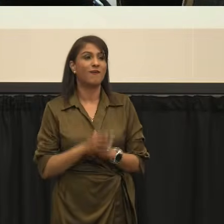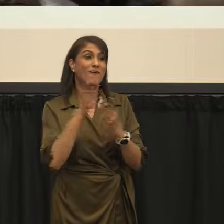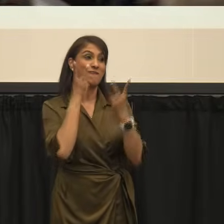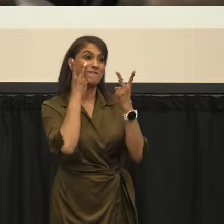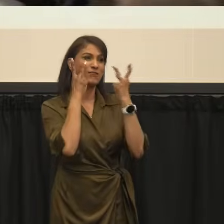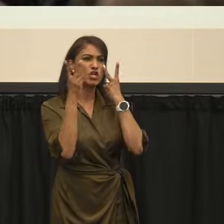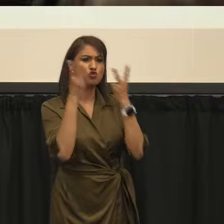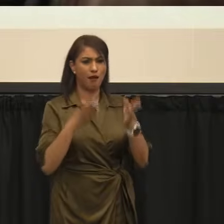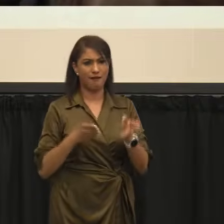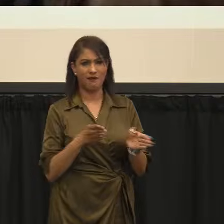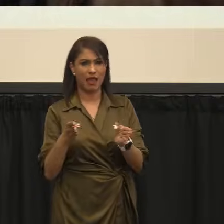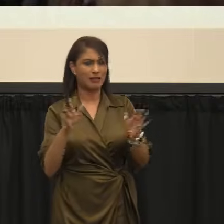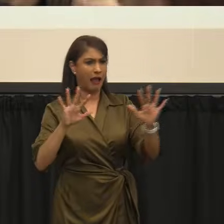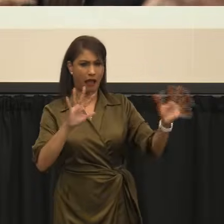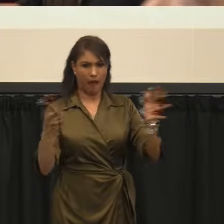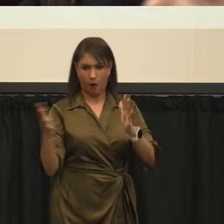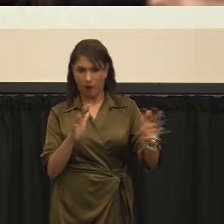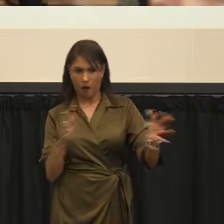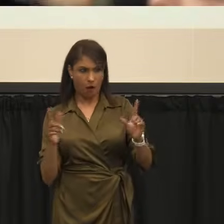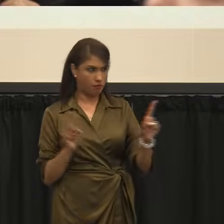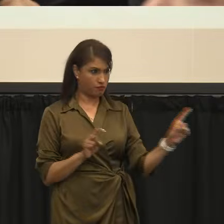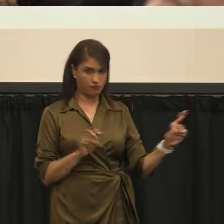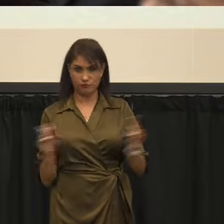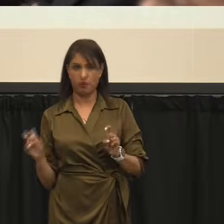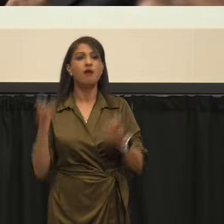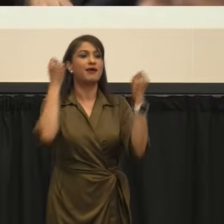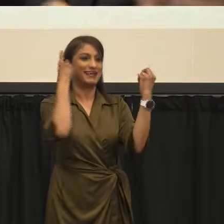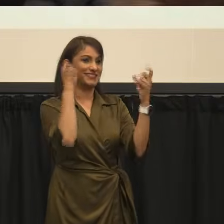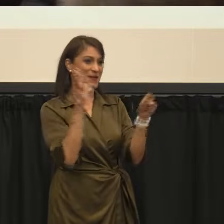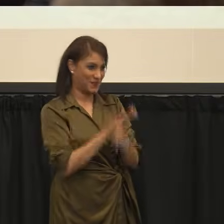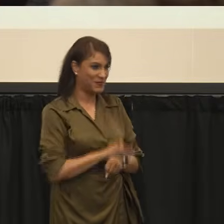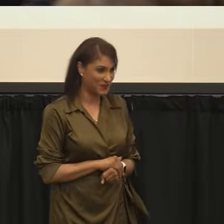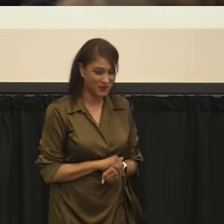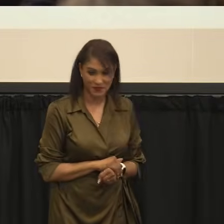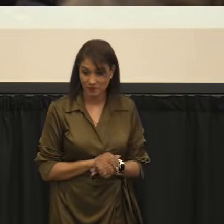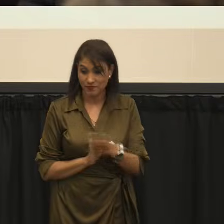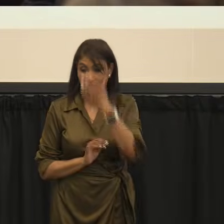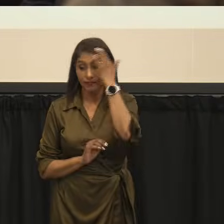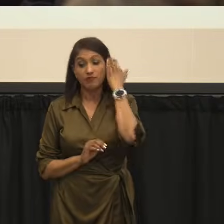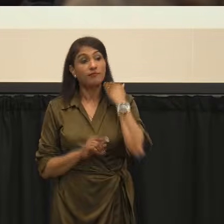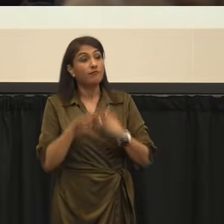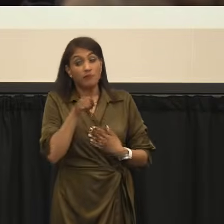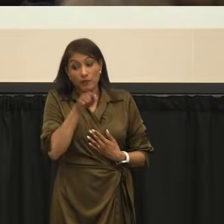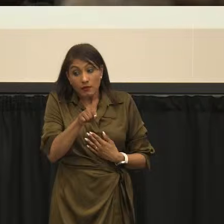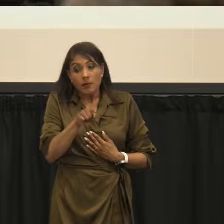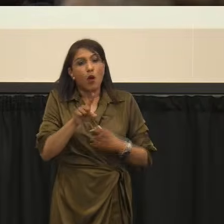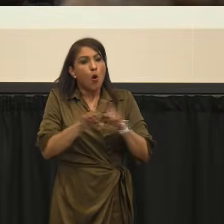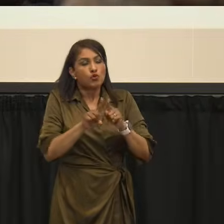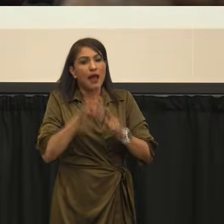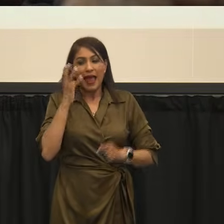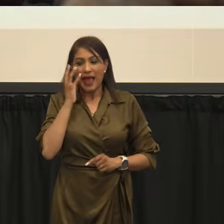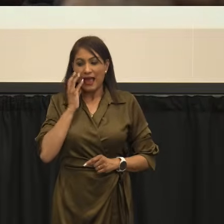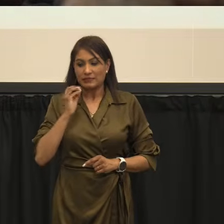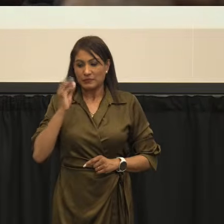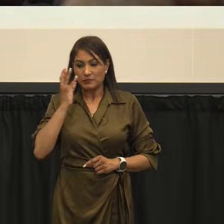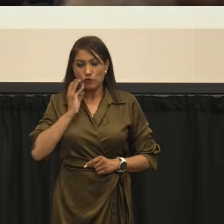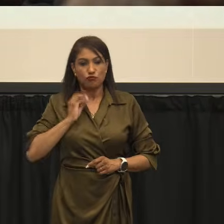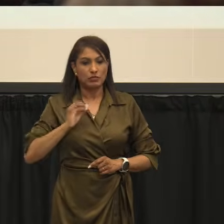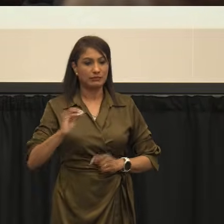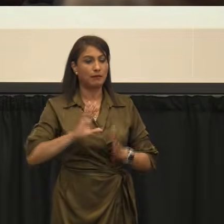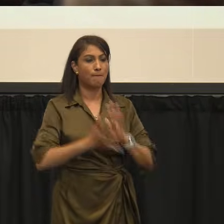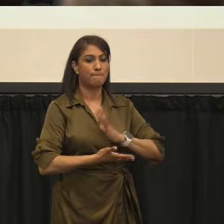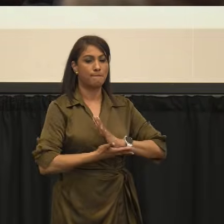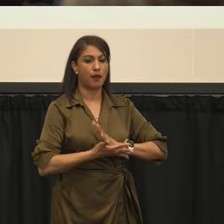be an optional choice. And then also navigation in terms of visually on the bank as